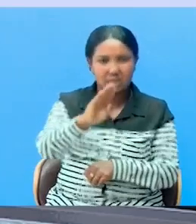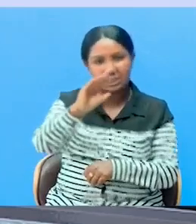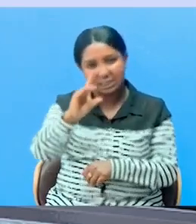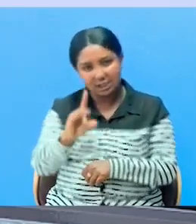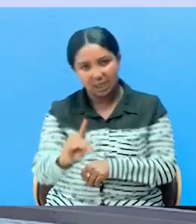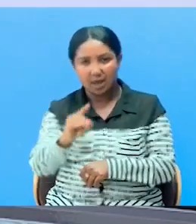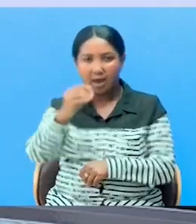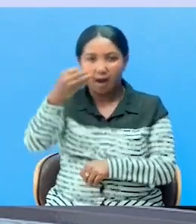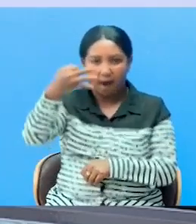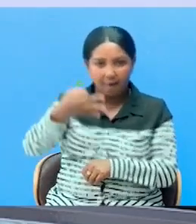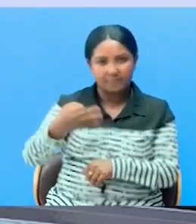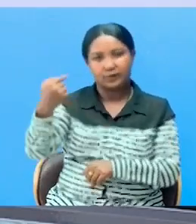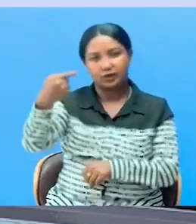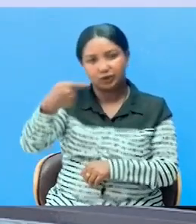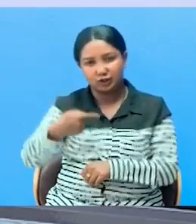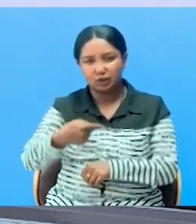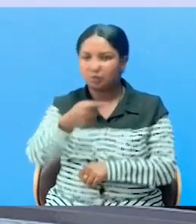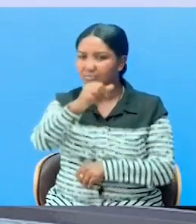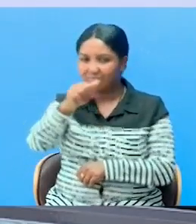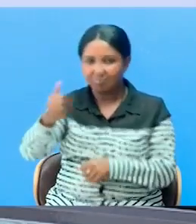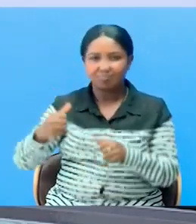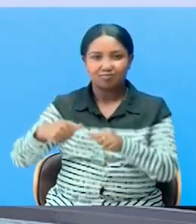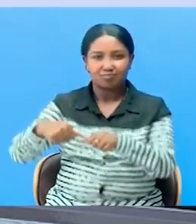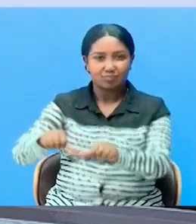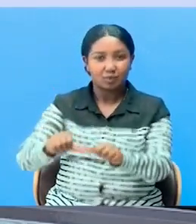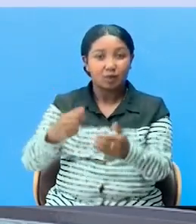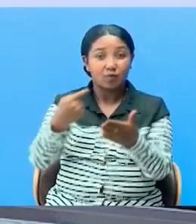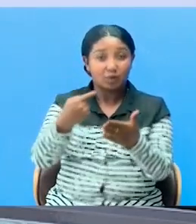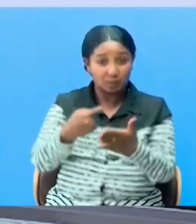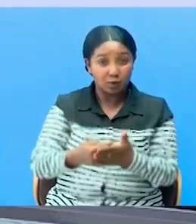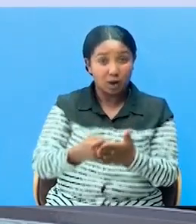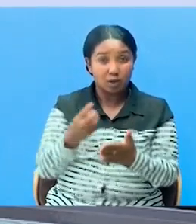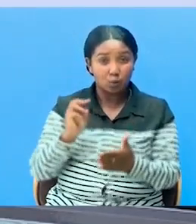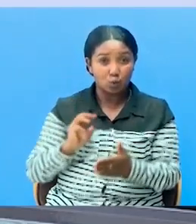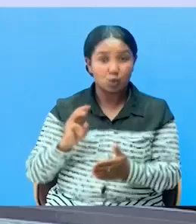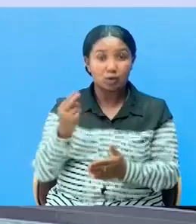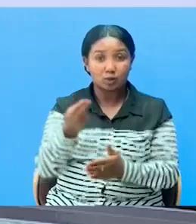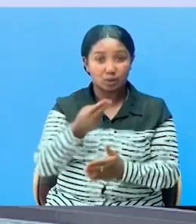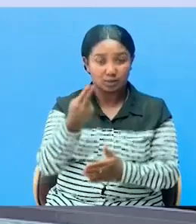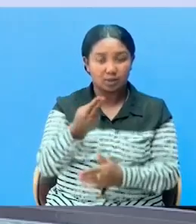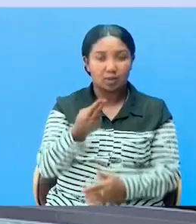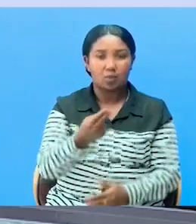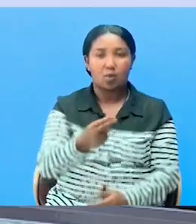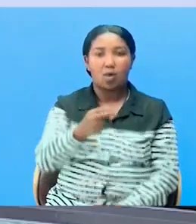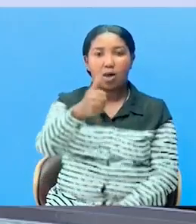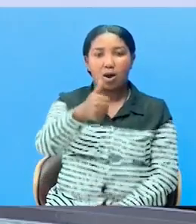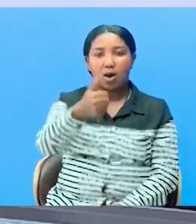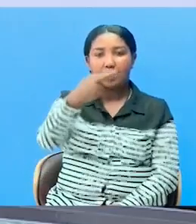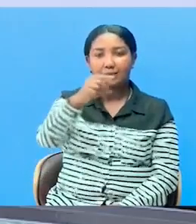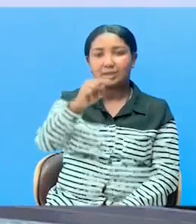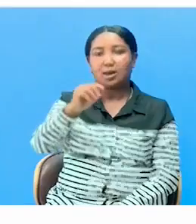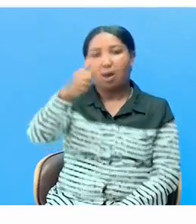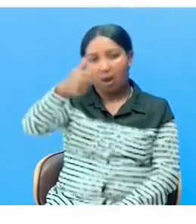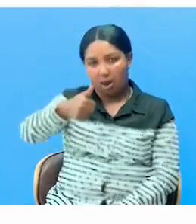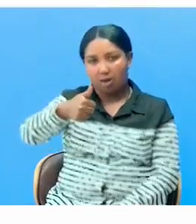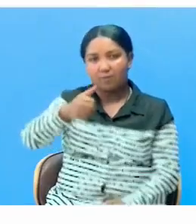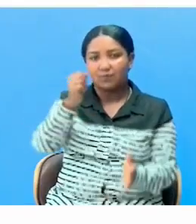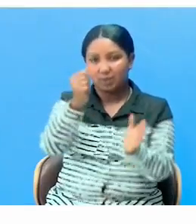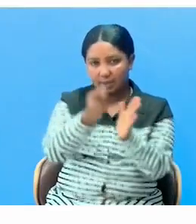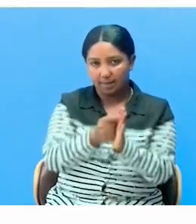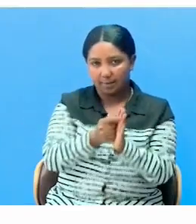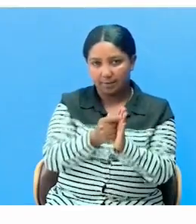D, F, G, and others. So for this one, we use article A. For